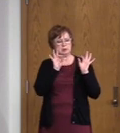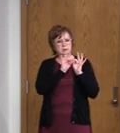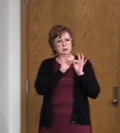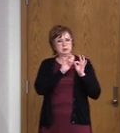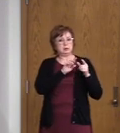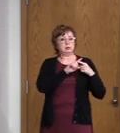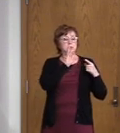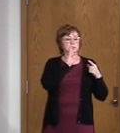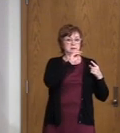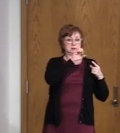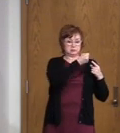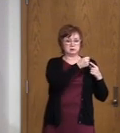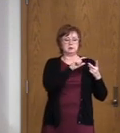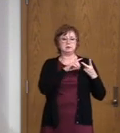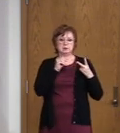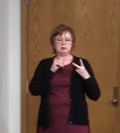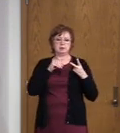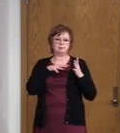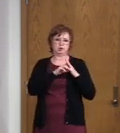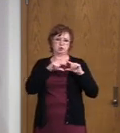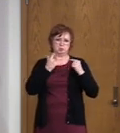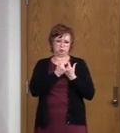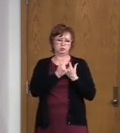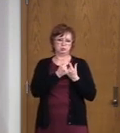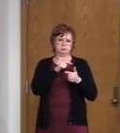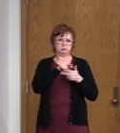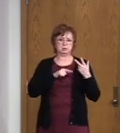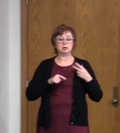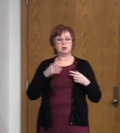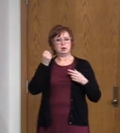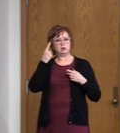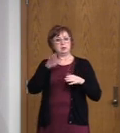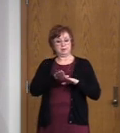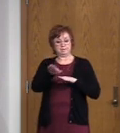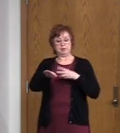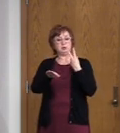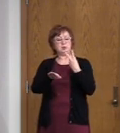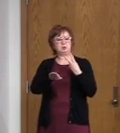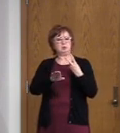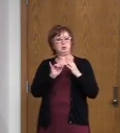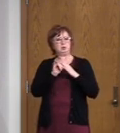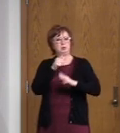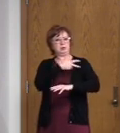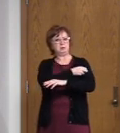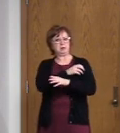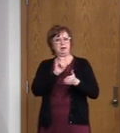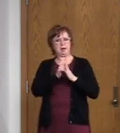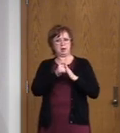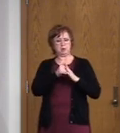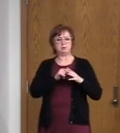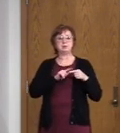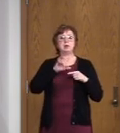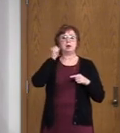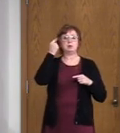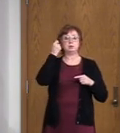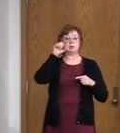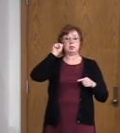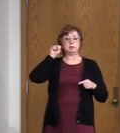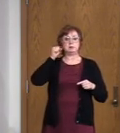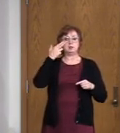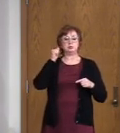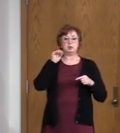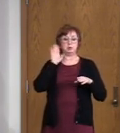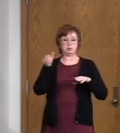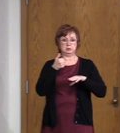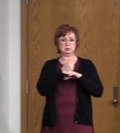So phase 2 clinics, to give you an idea of operationally what it looks like, is the Saskatchewan Health Authority is planning on